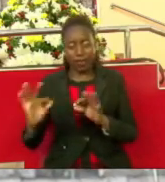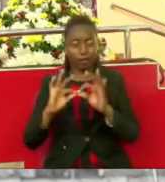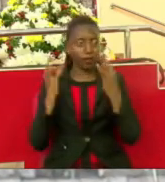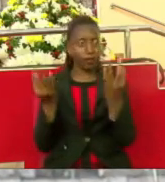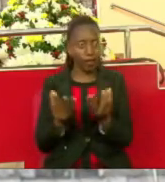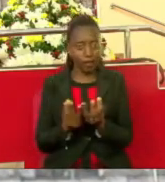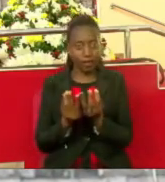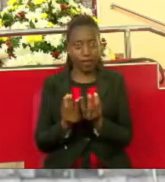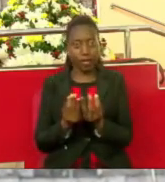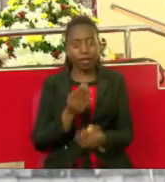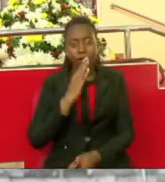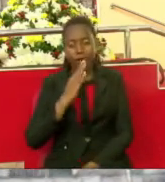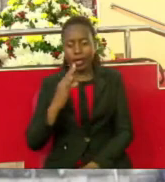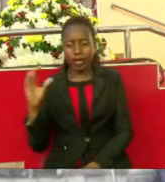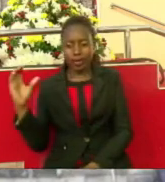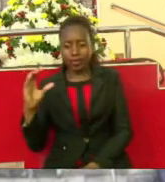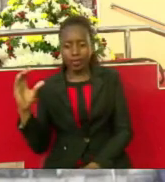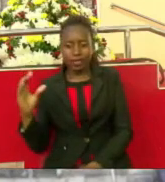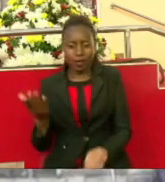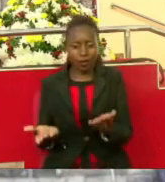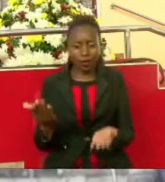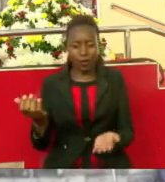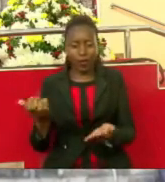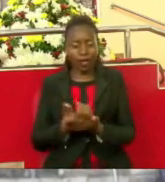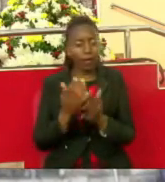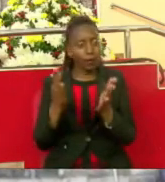Being a citizen and an employee, maybe in a company.